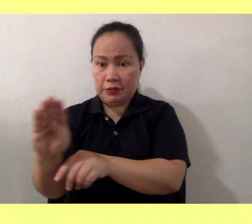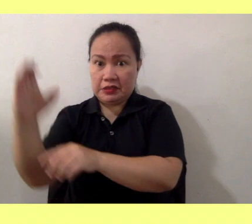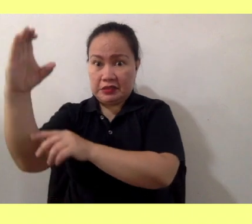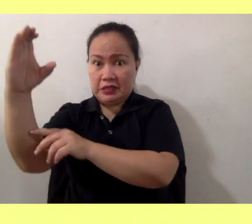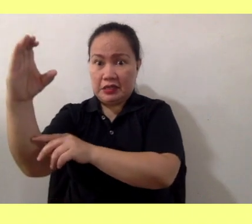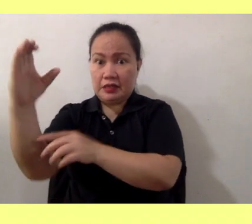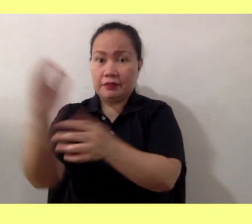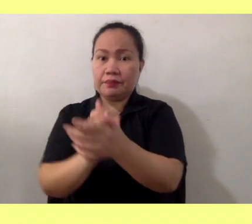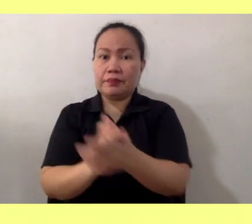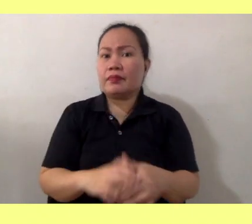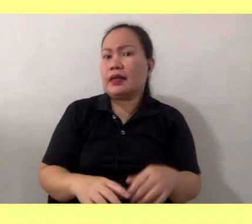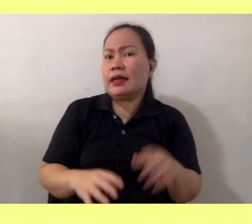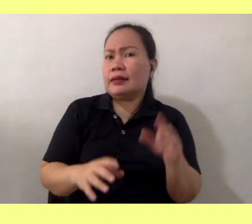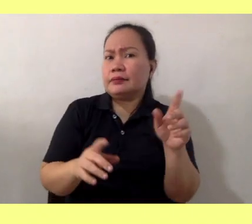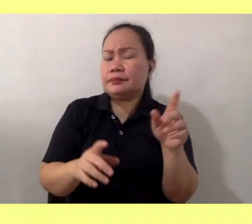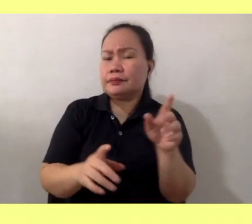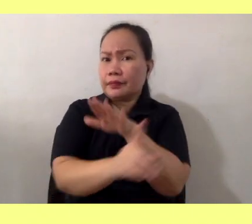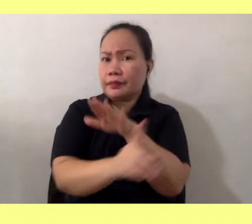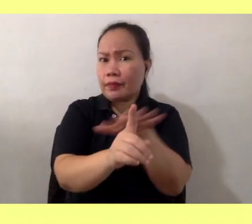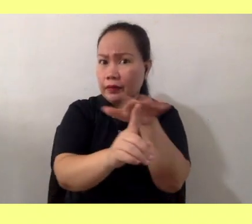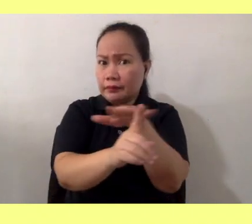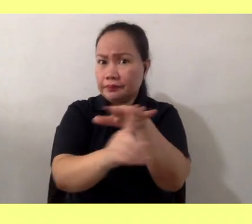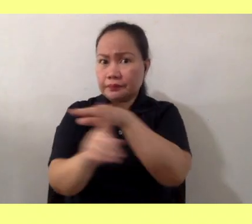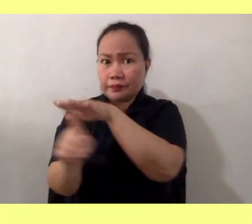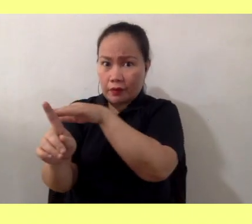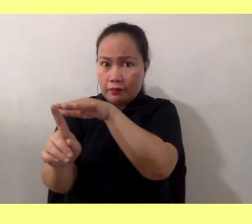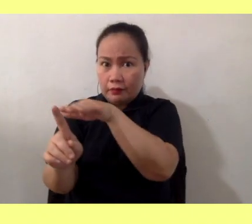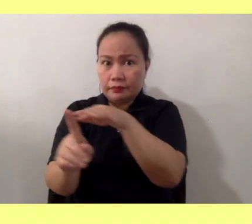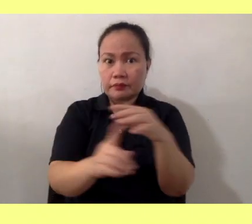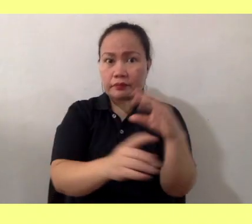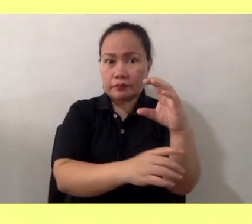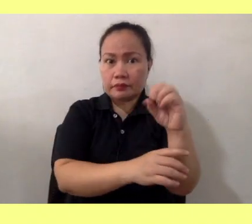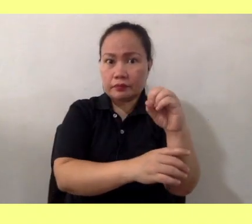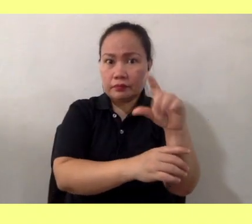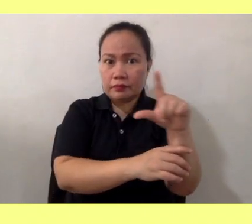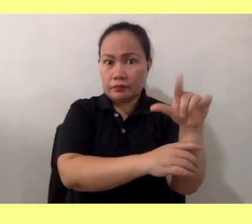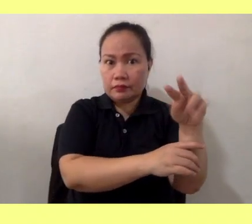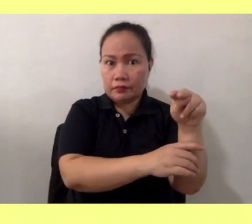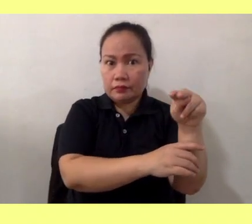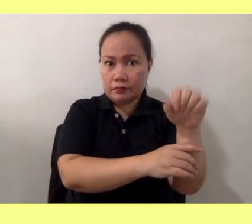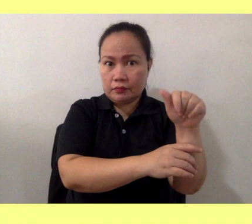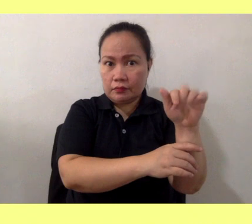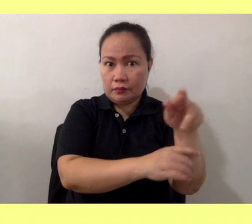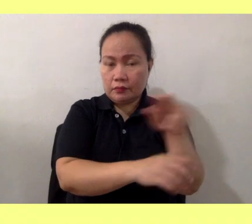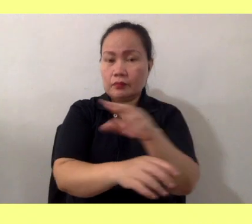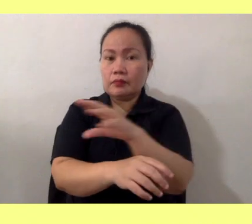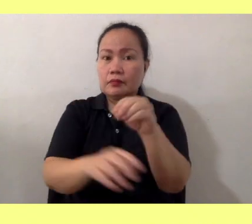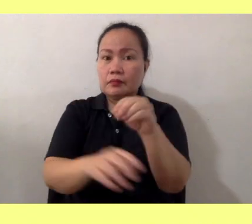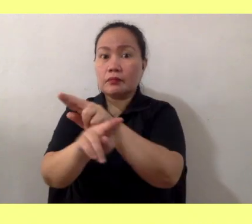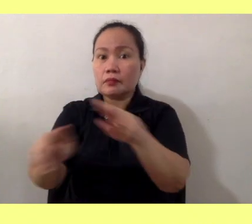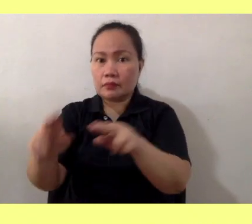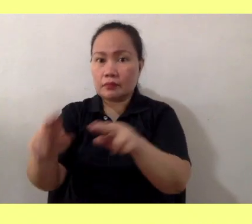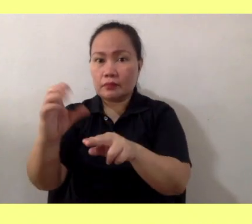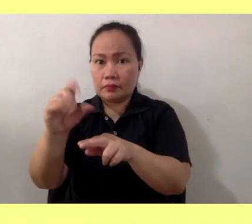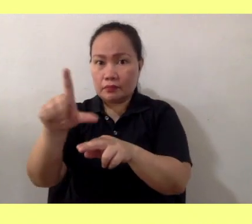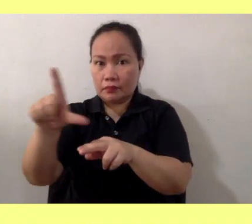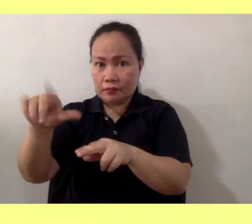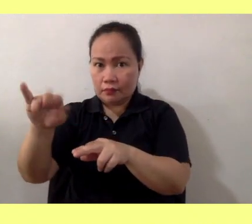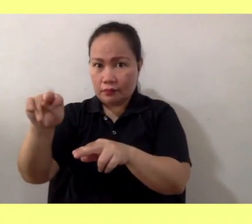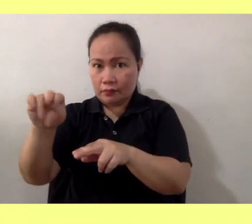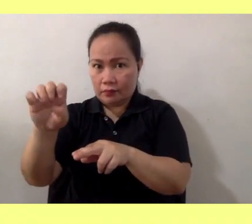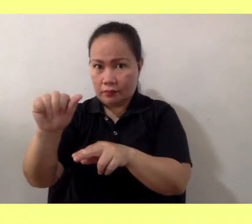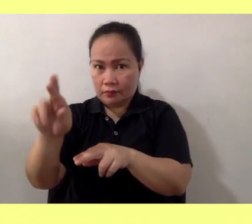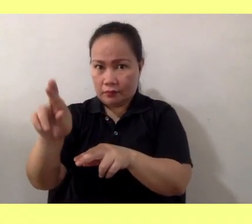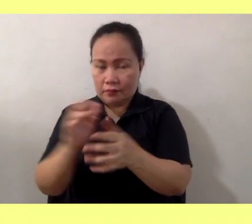How will you define now? How will you define collinear and non-collinear? So, based dito sa